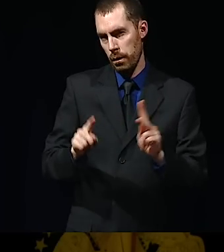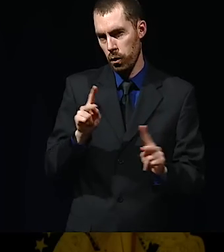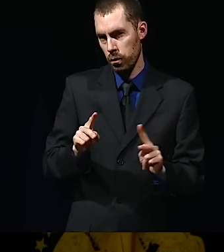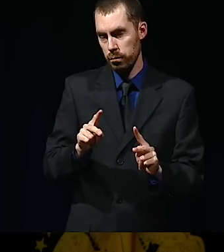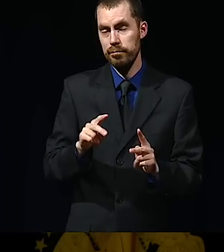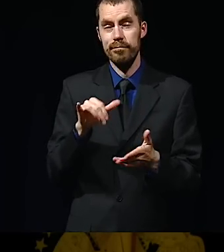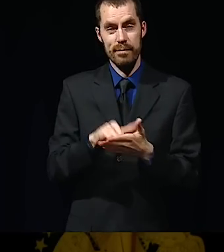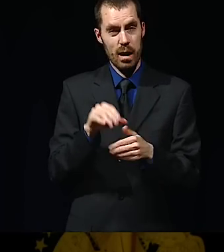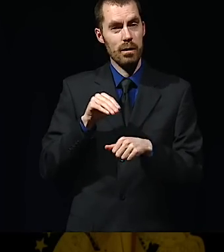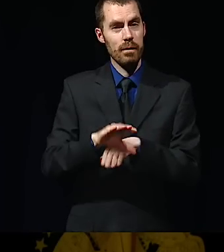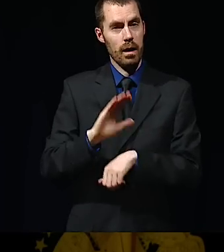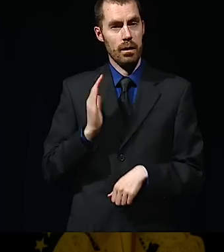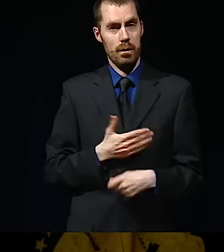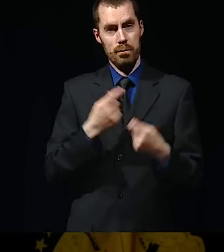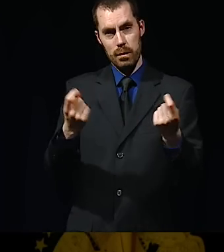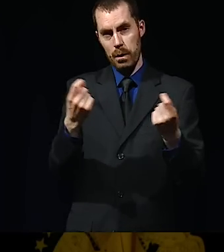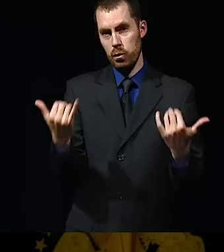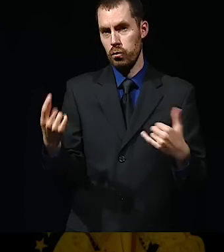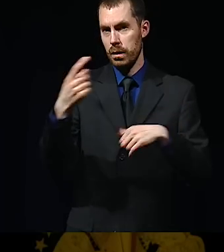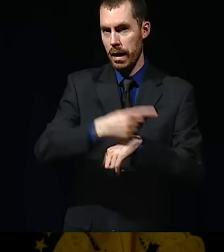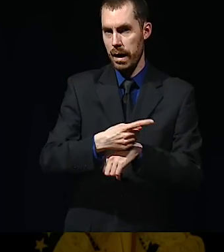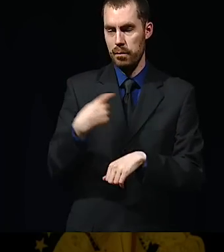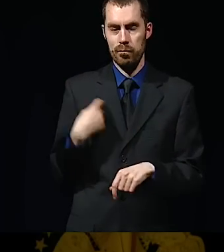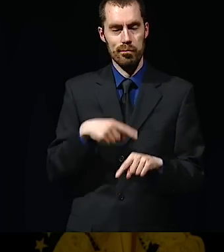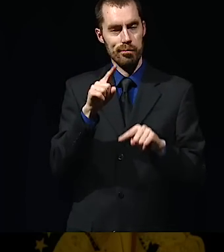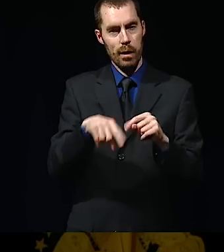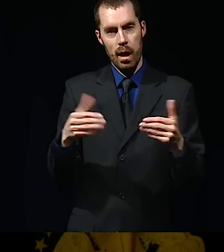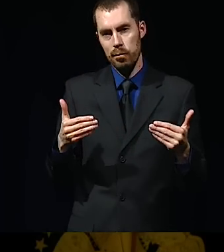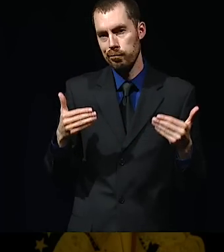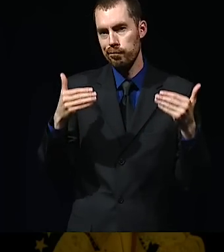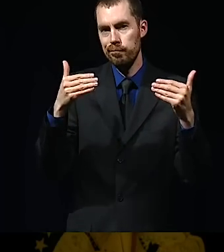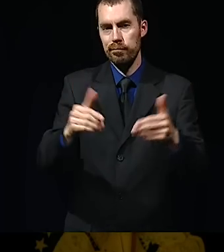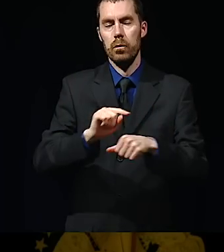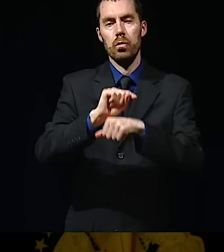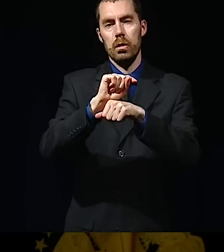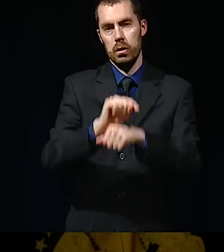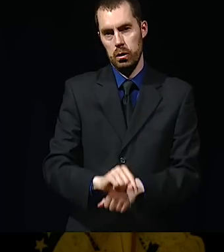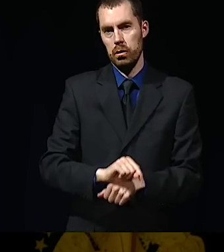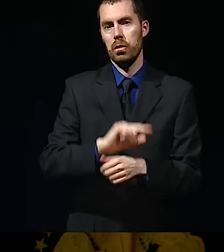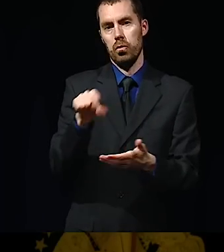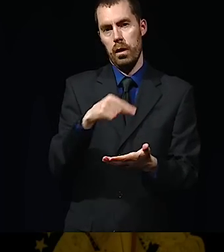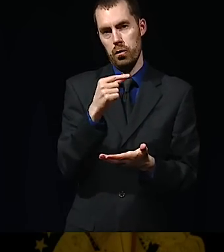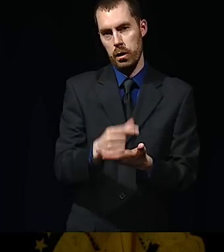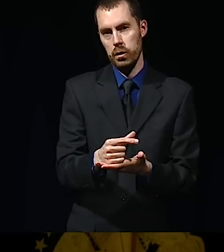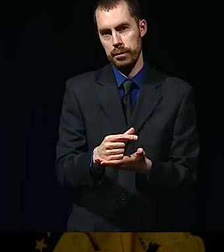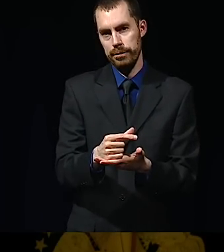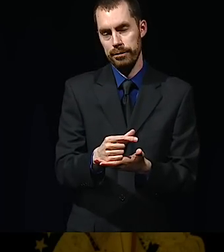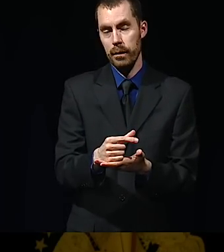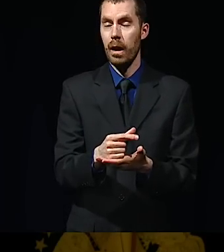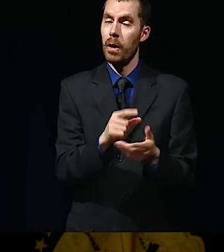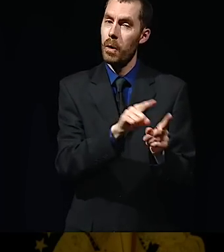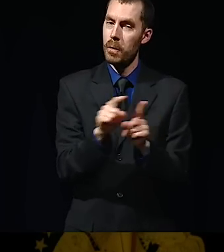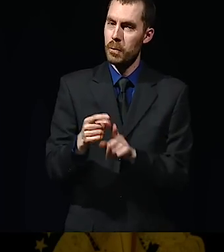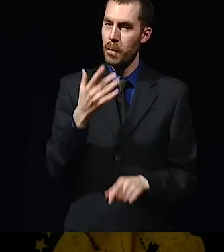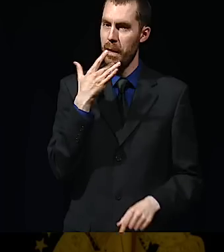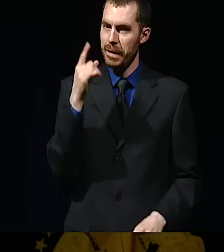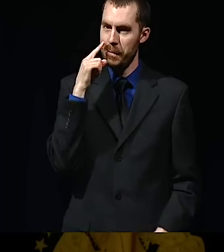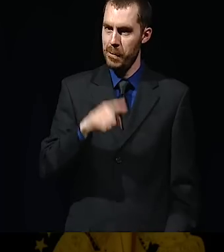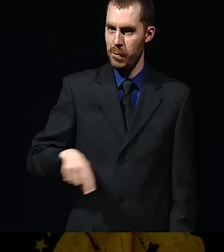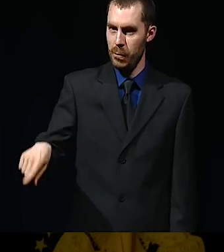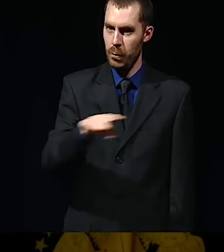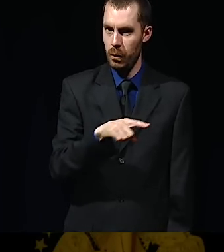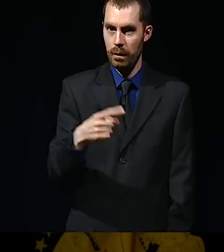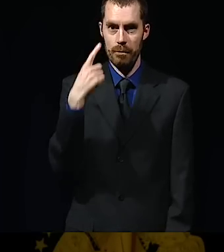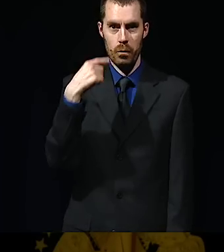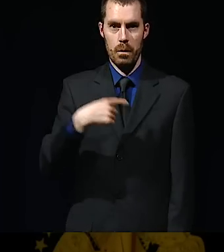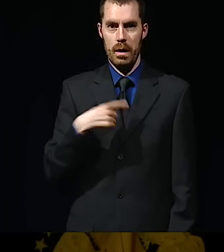It affected today's celebration, as we are unable to participate in a traditional commencement. That might also be lucky for you,